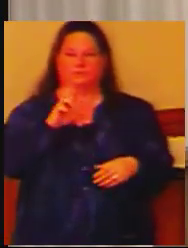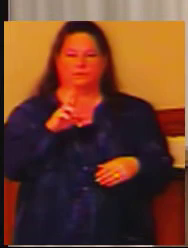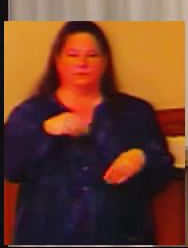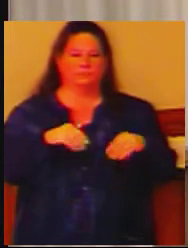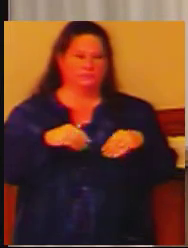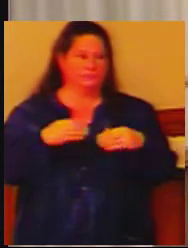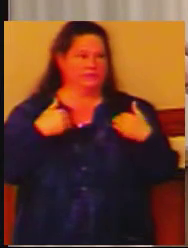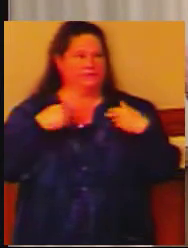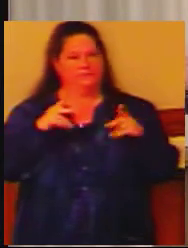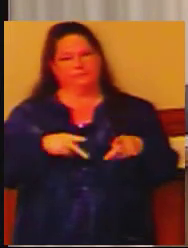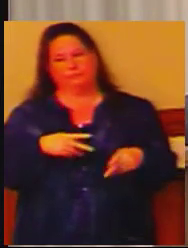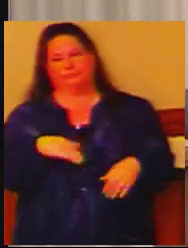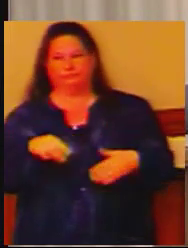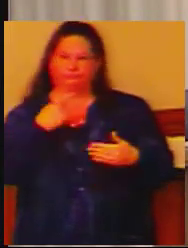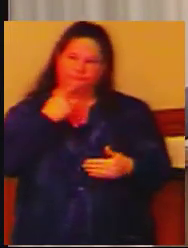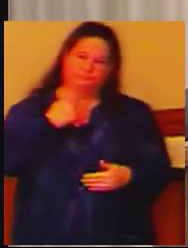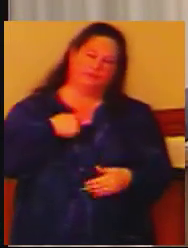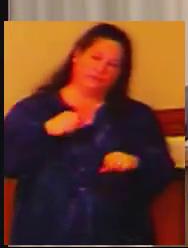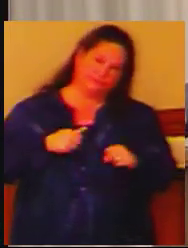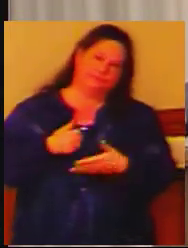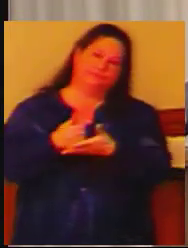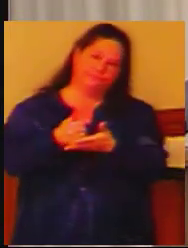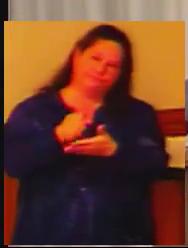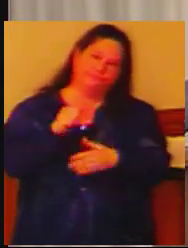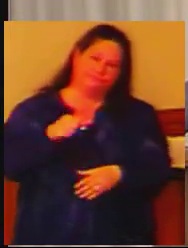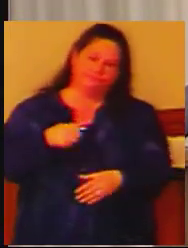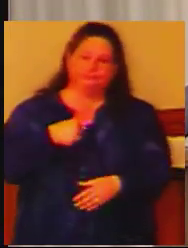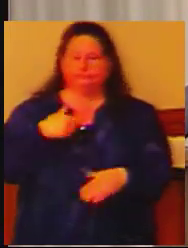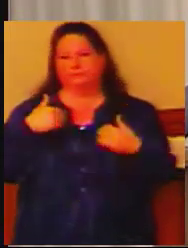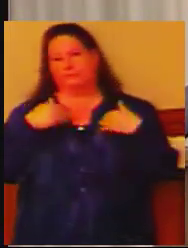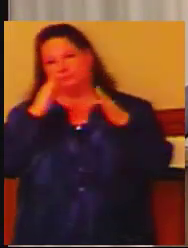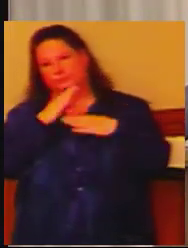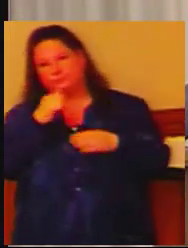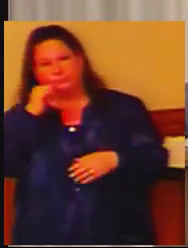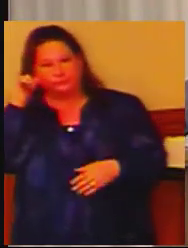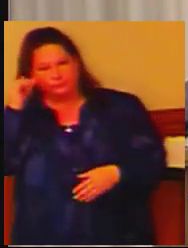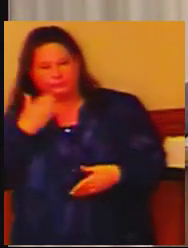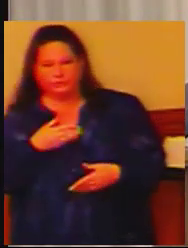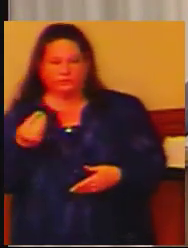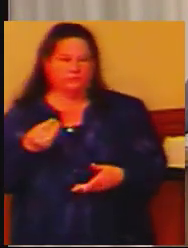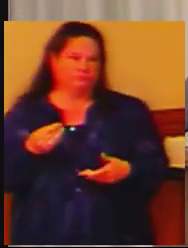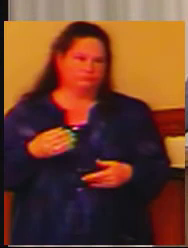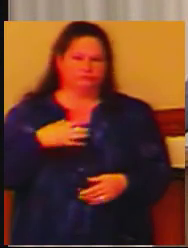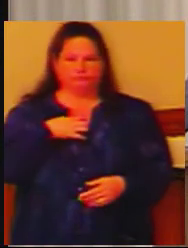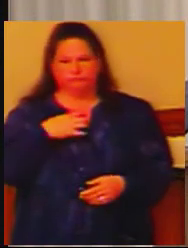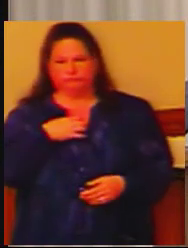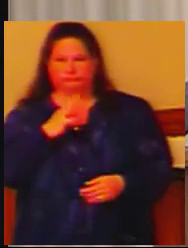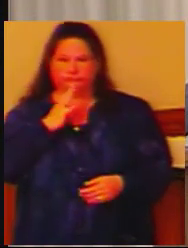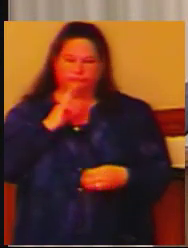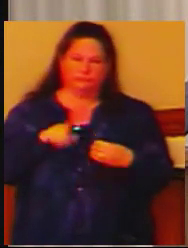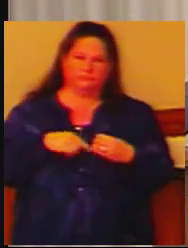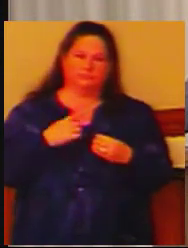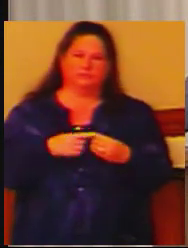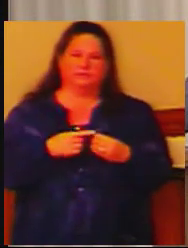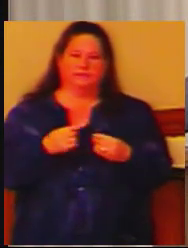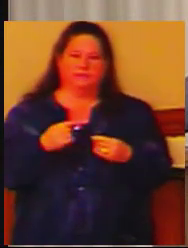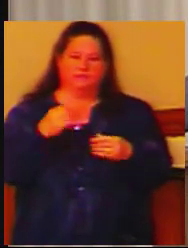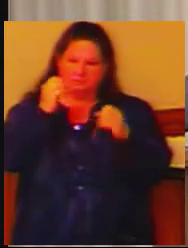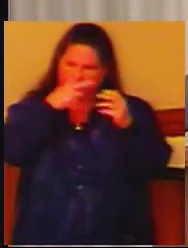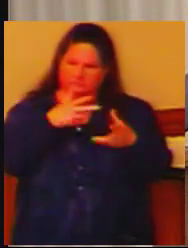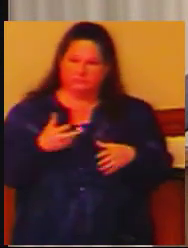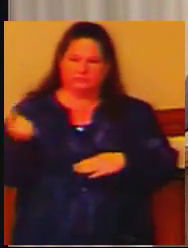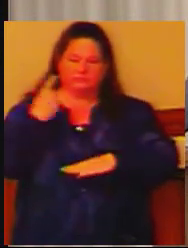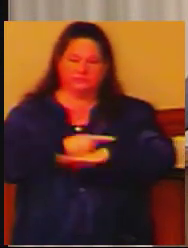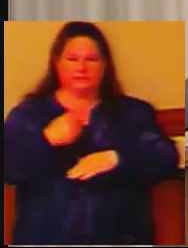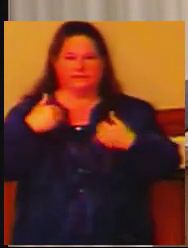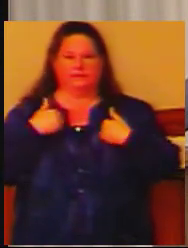moping around, yeah, I can help you. Yeah, I had trouble yesterday, and and they start talking about what a terrible day they